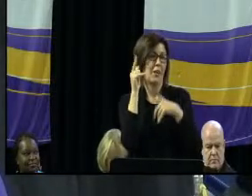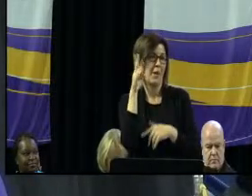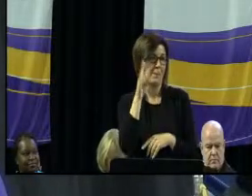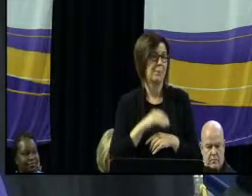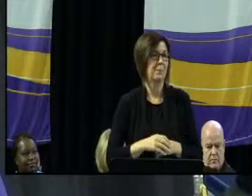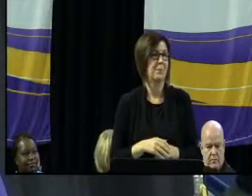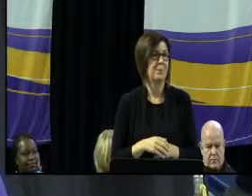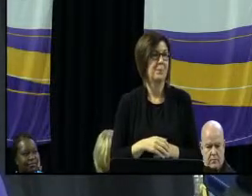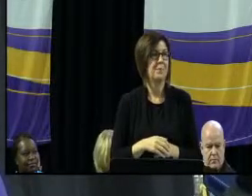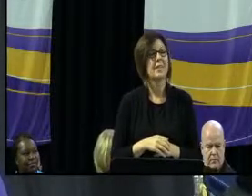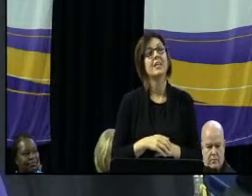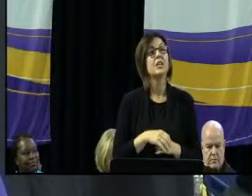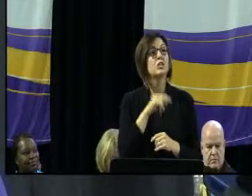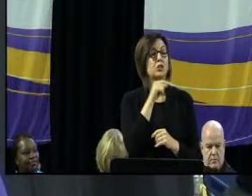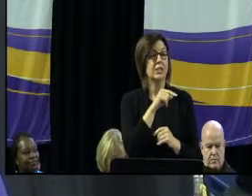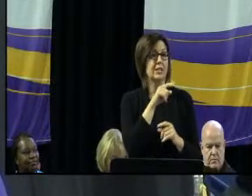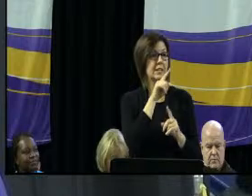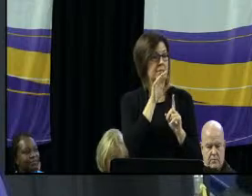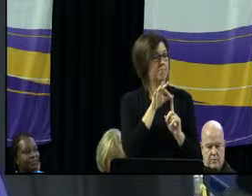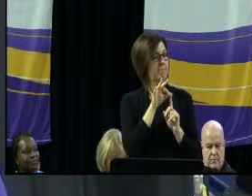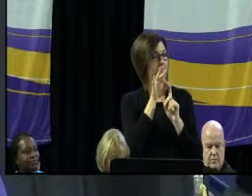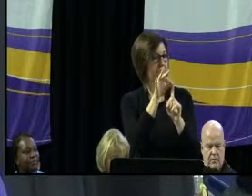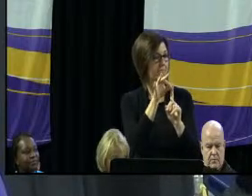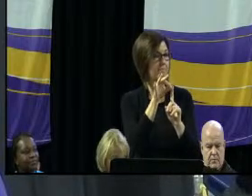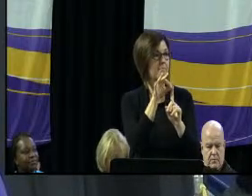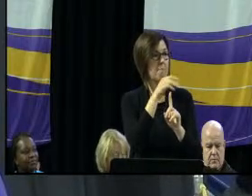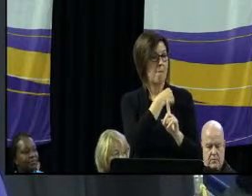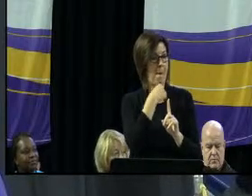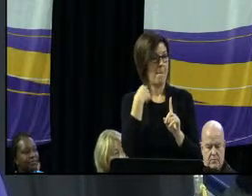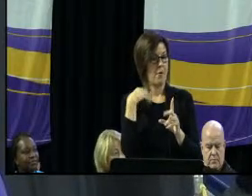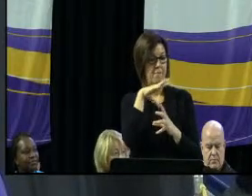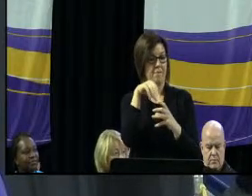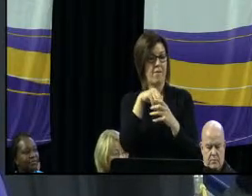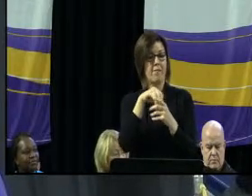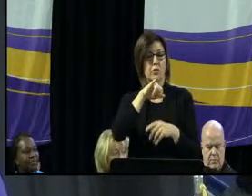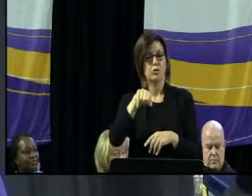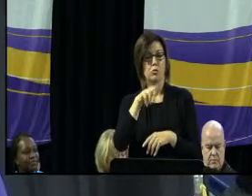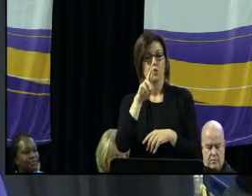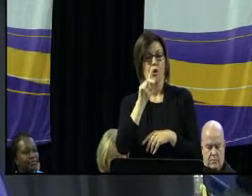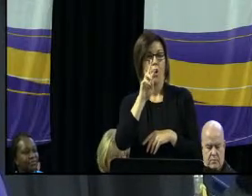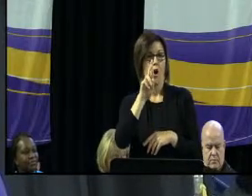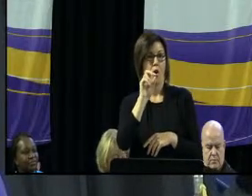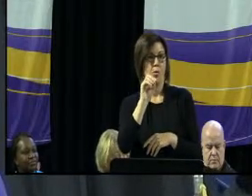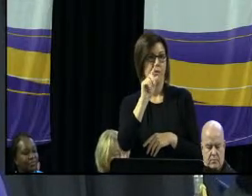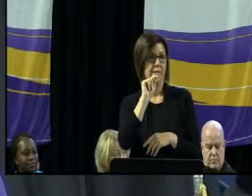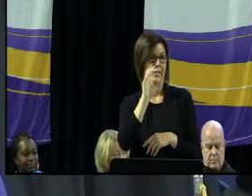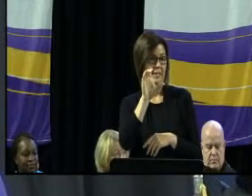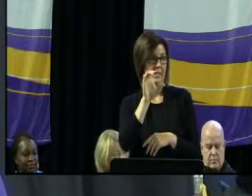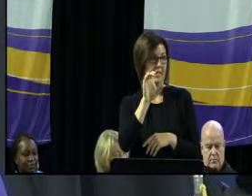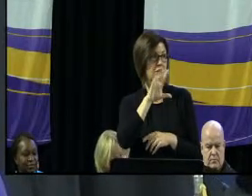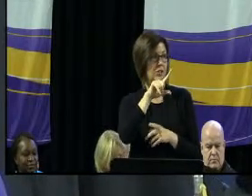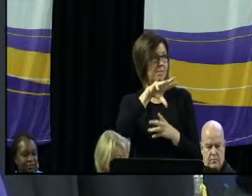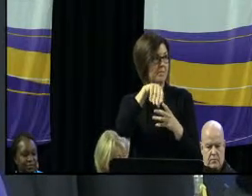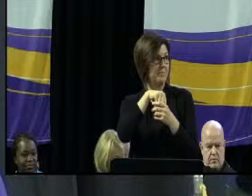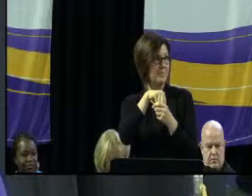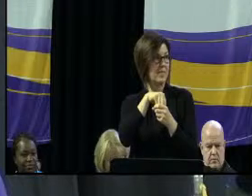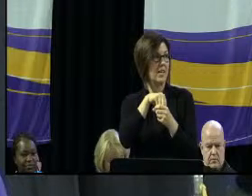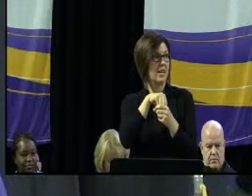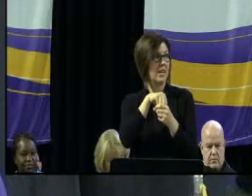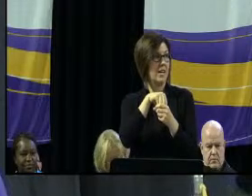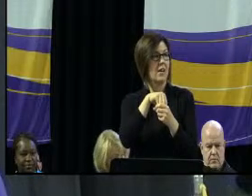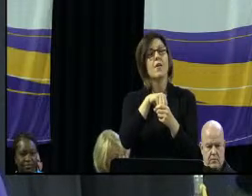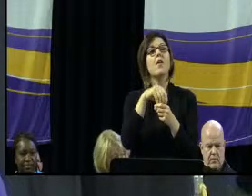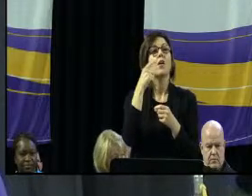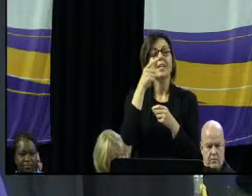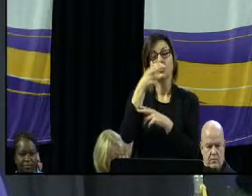As a distinguished member of the Wilson Air Force Junior ROTC, Olivia served as unit